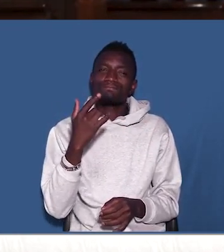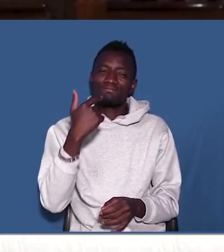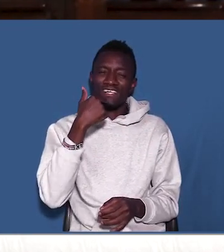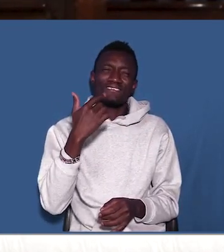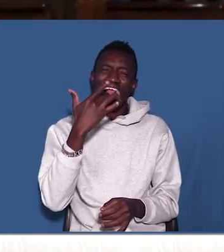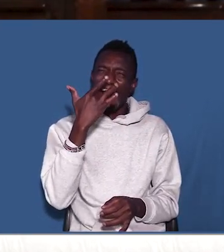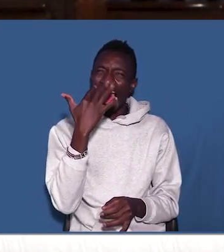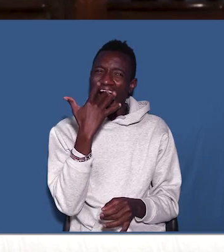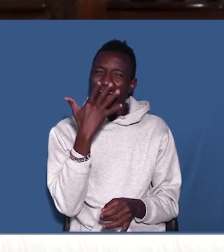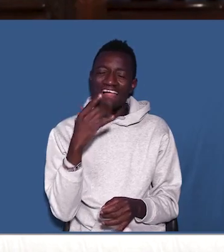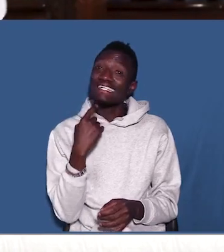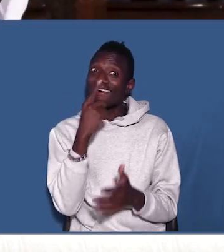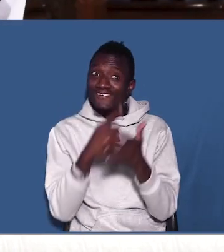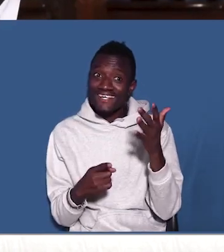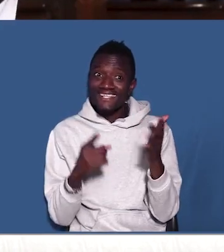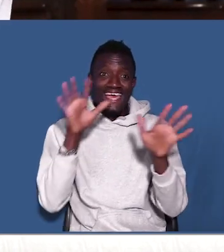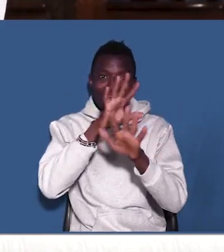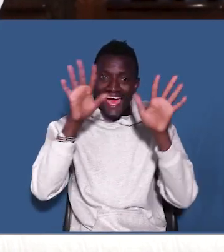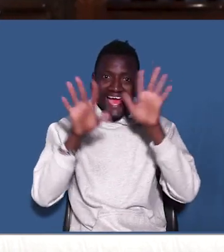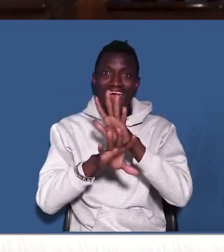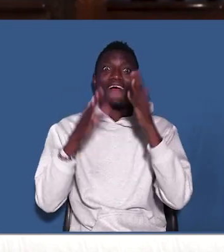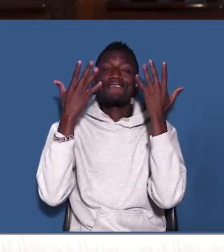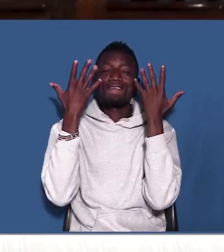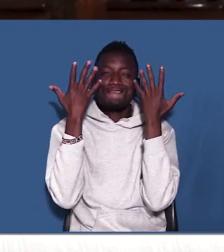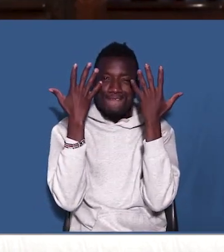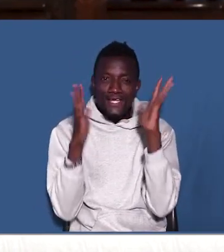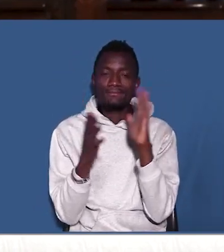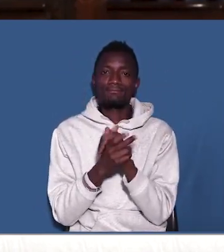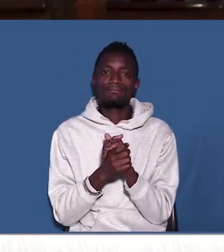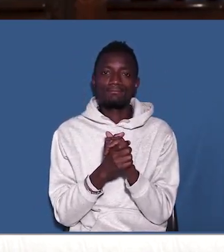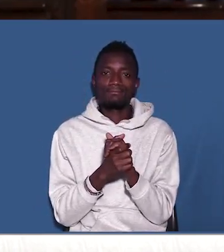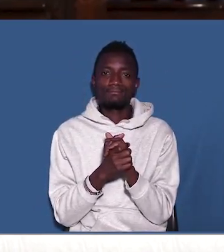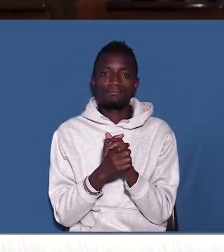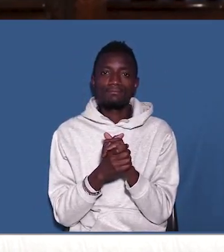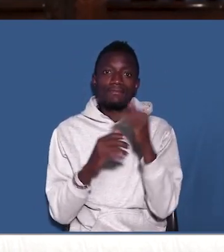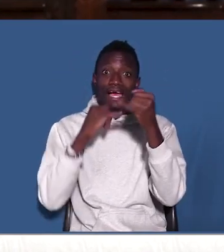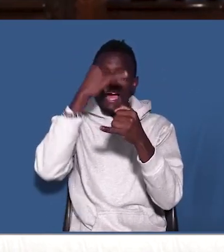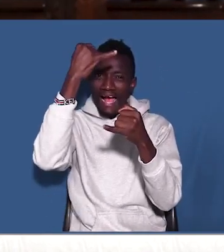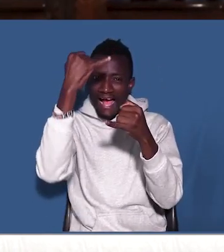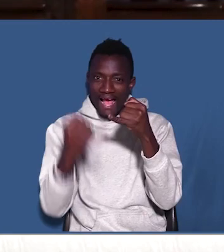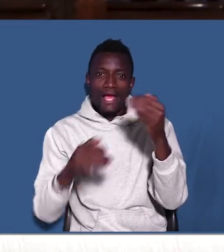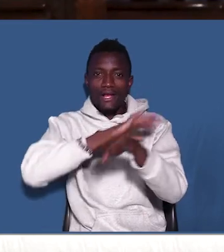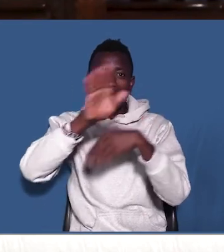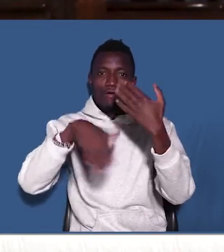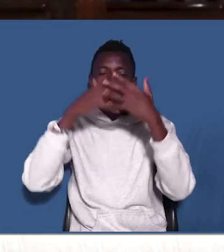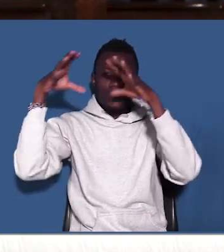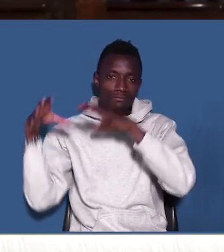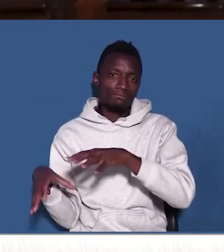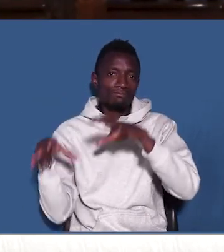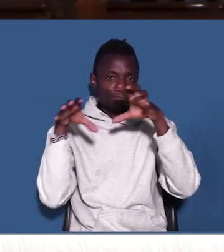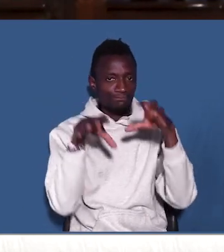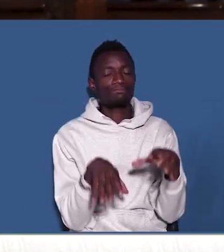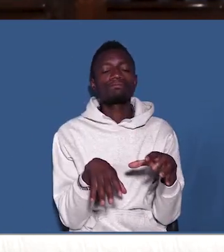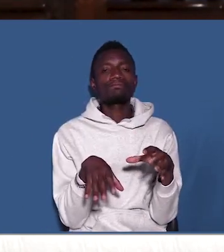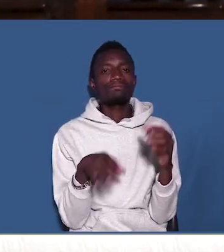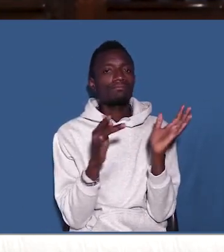reach." This was the end of his excruciating suffering. Jesus